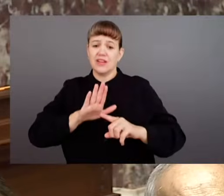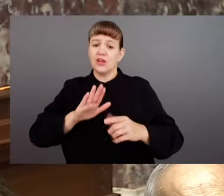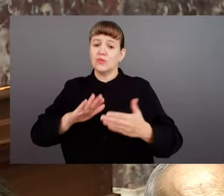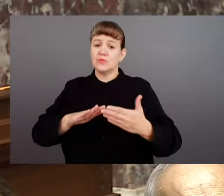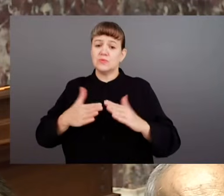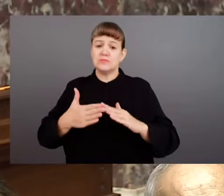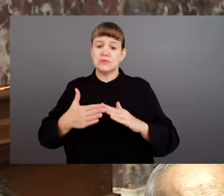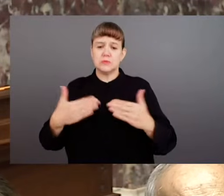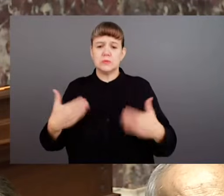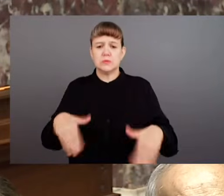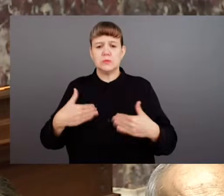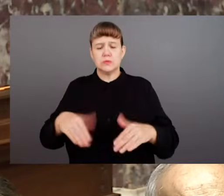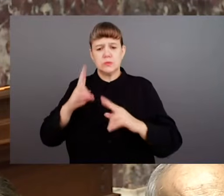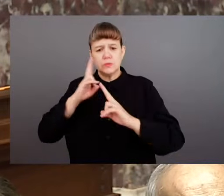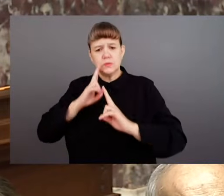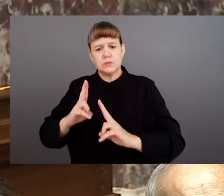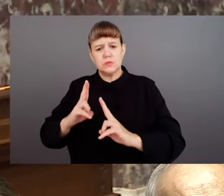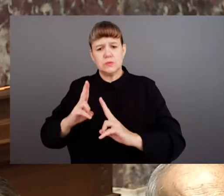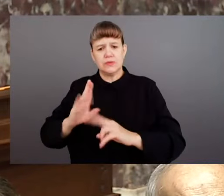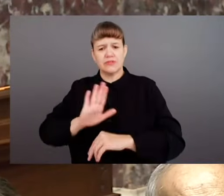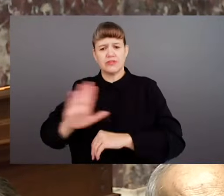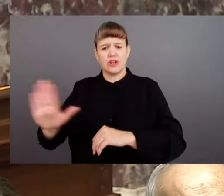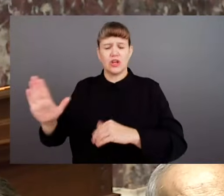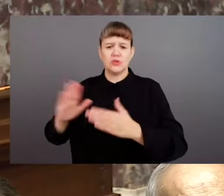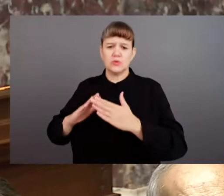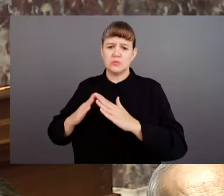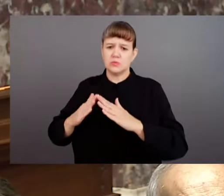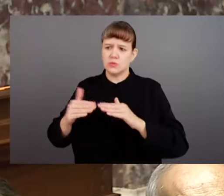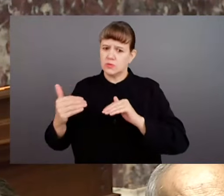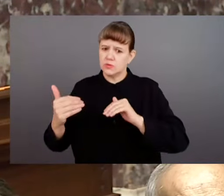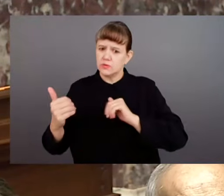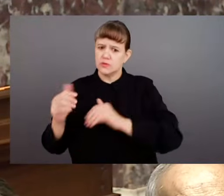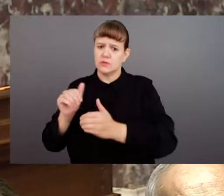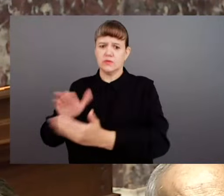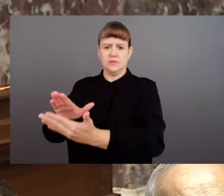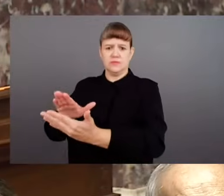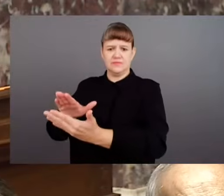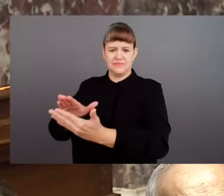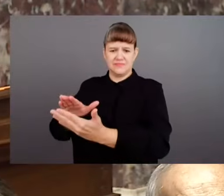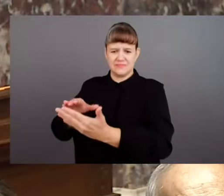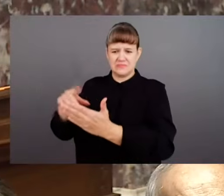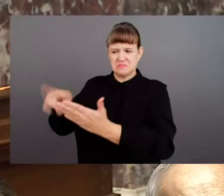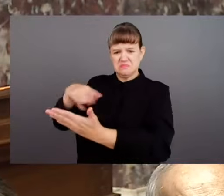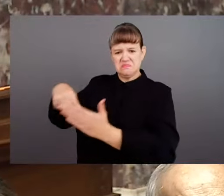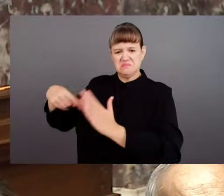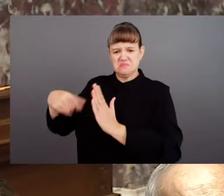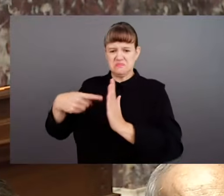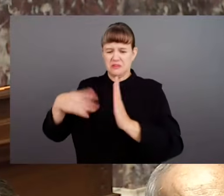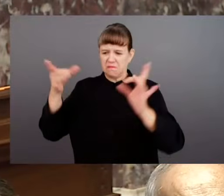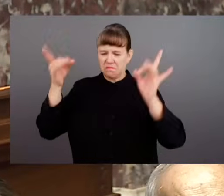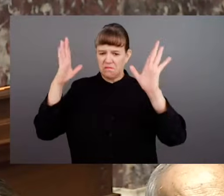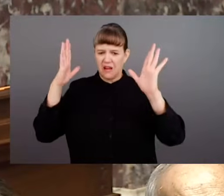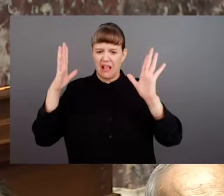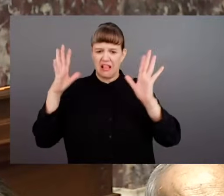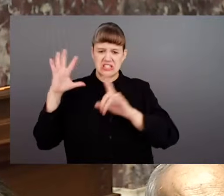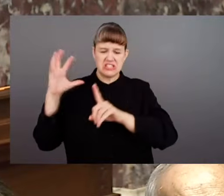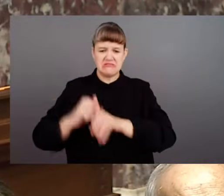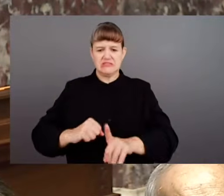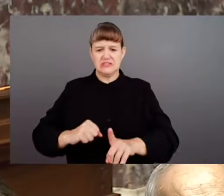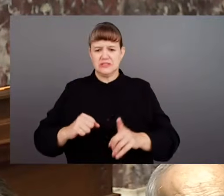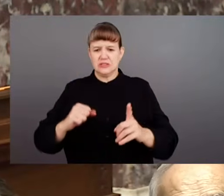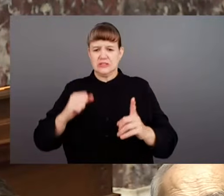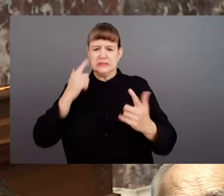prejudice, violence, suspicion, and yet continues to stand with grace, faith, and